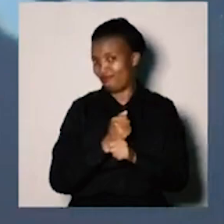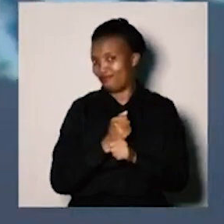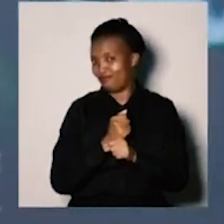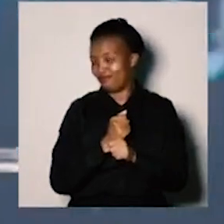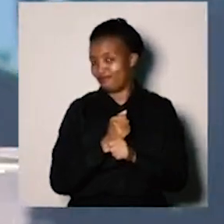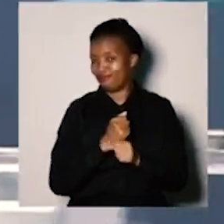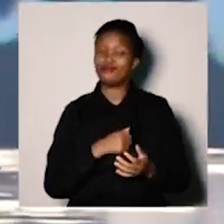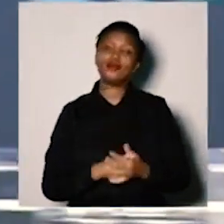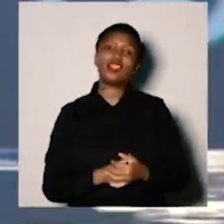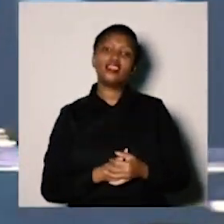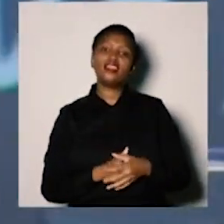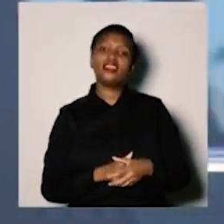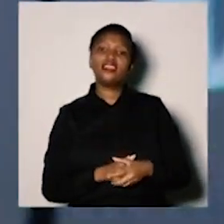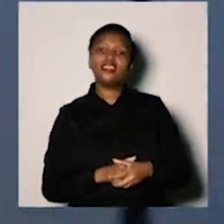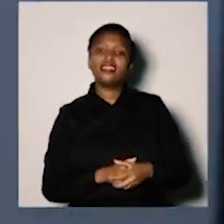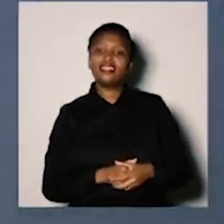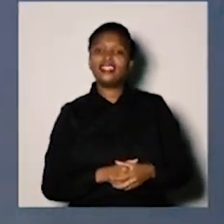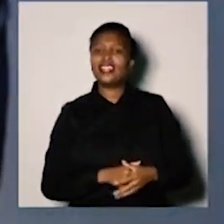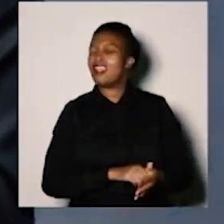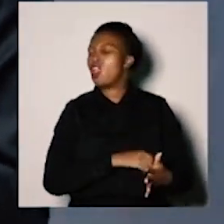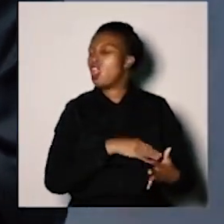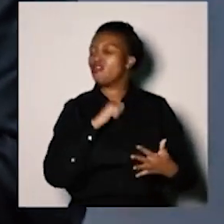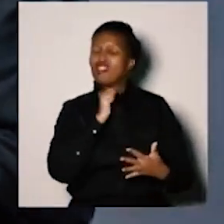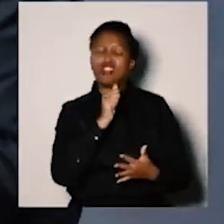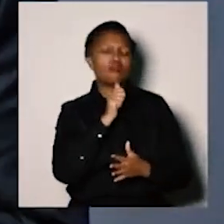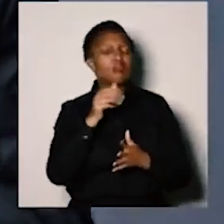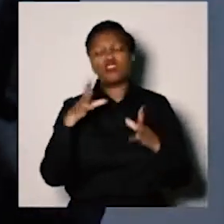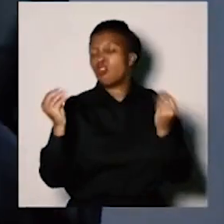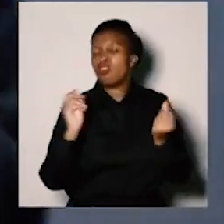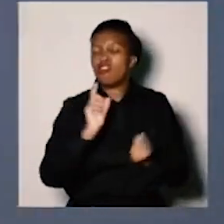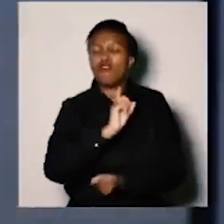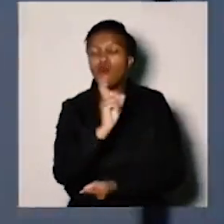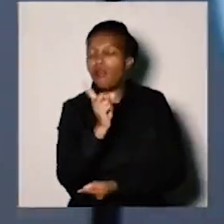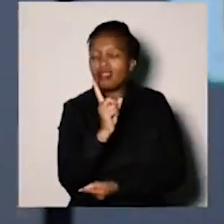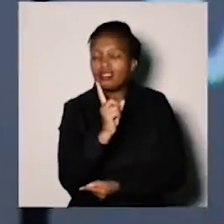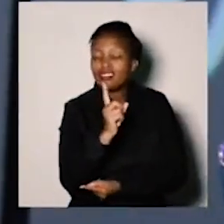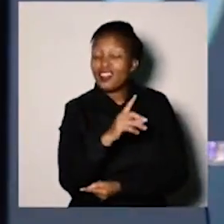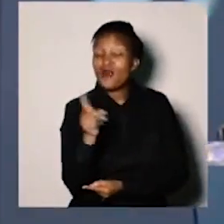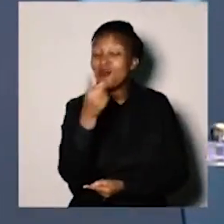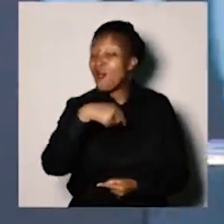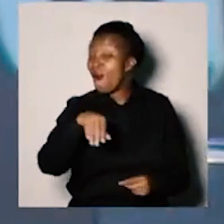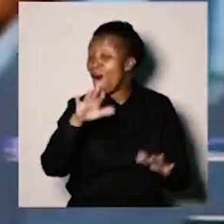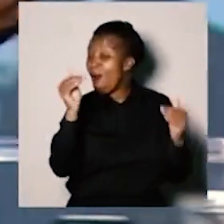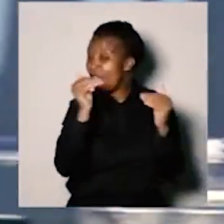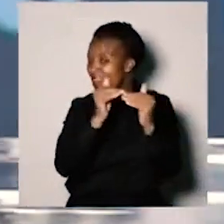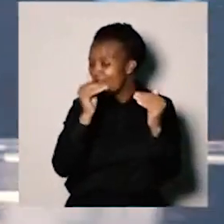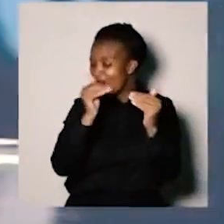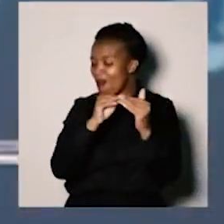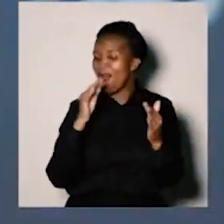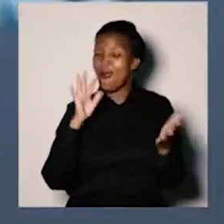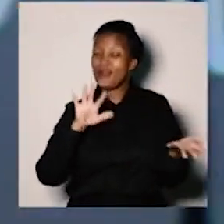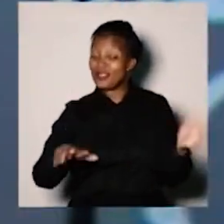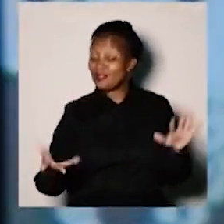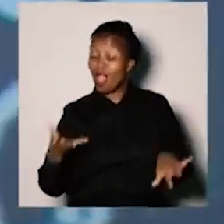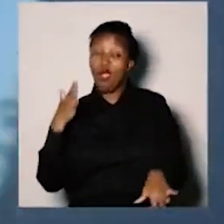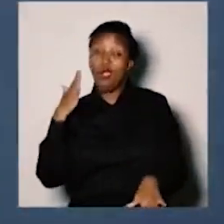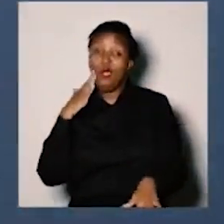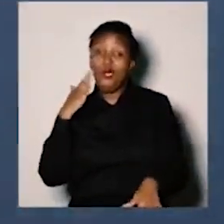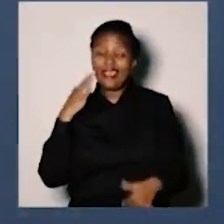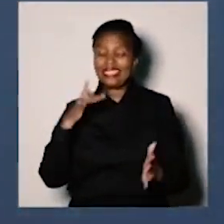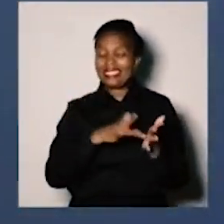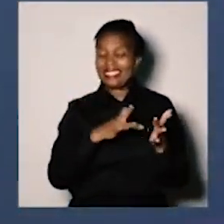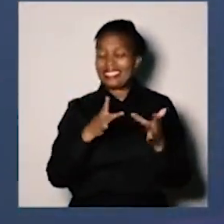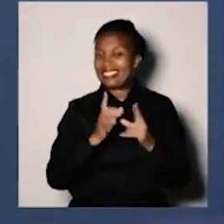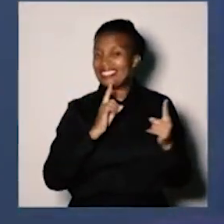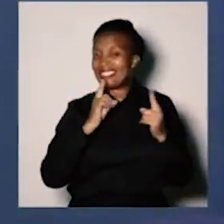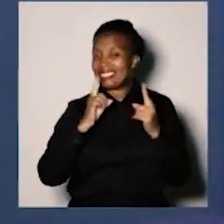That's where, no matter what you have, we're all equal at death. That's why when Jesus talked about Lazarus and